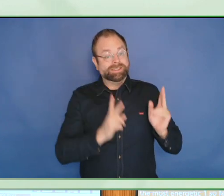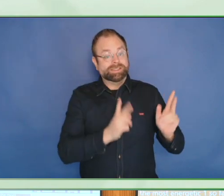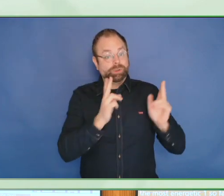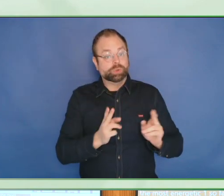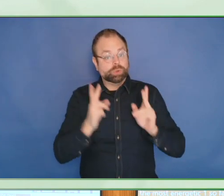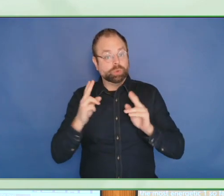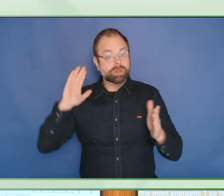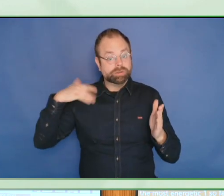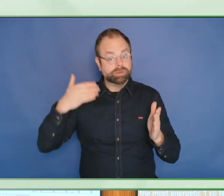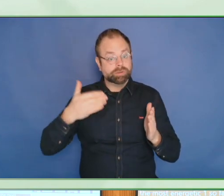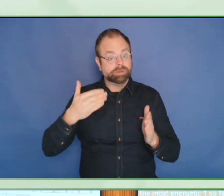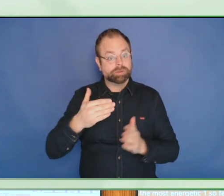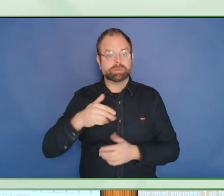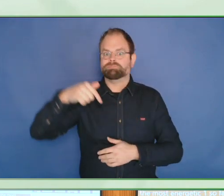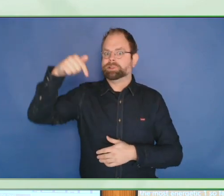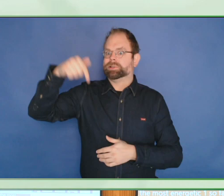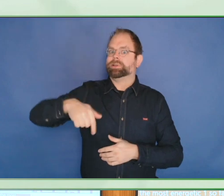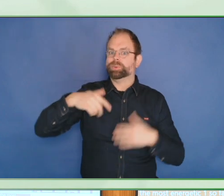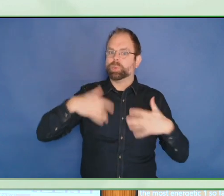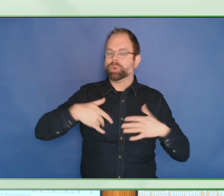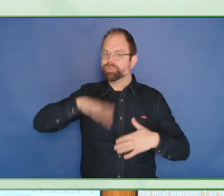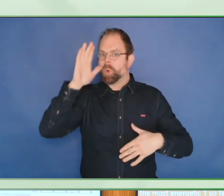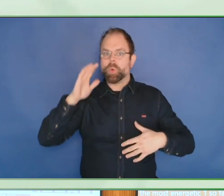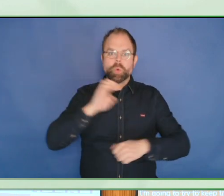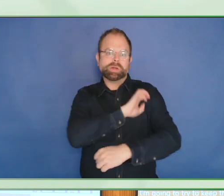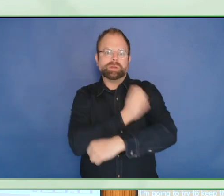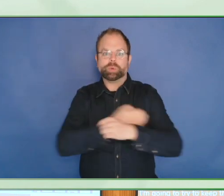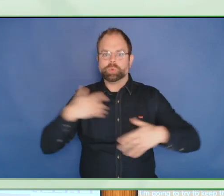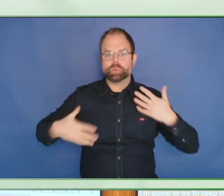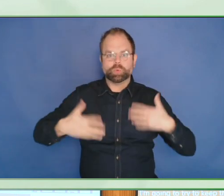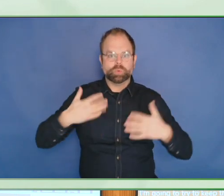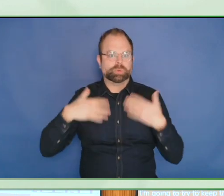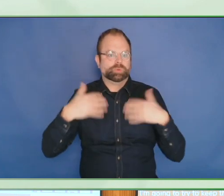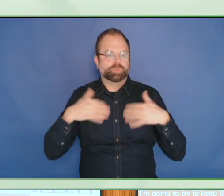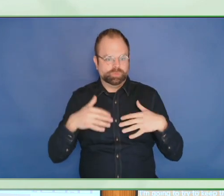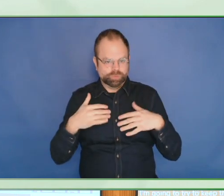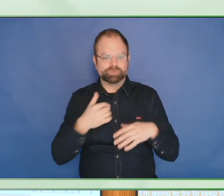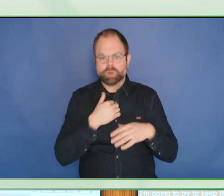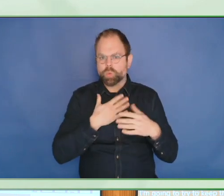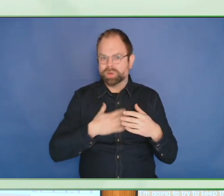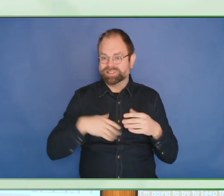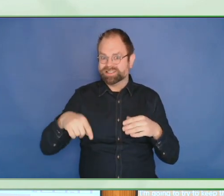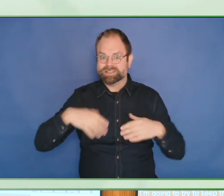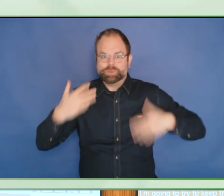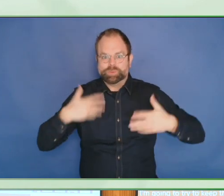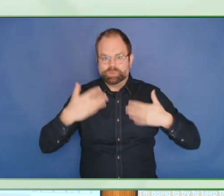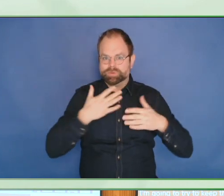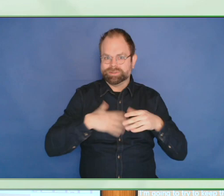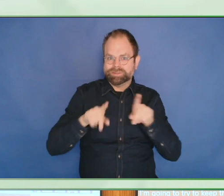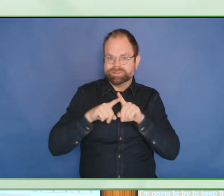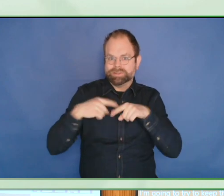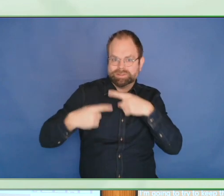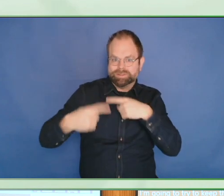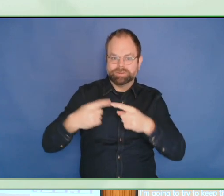energy going. So before we start with our panel, I'd like to talk a little bit about